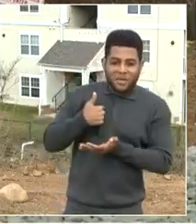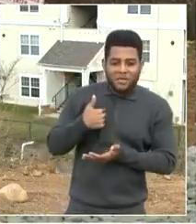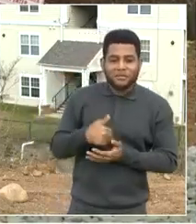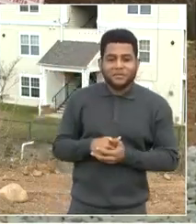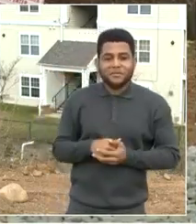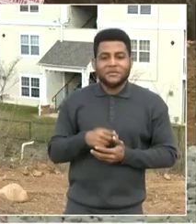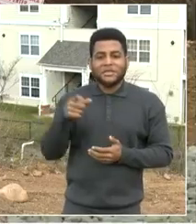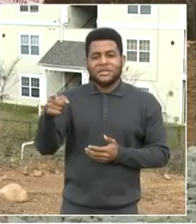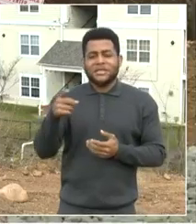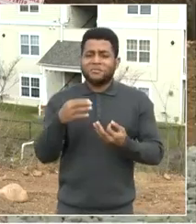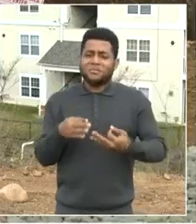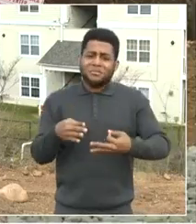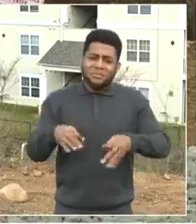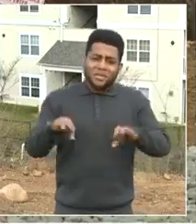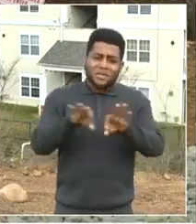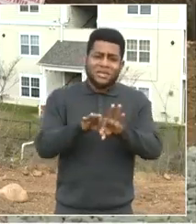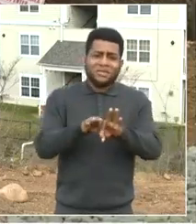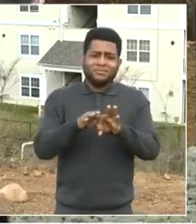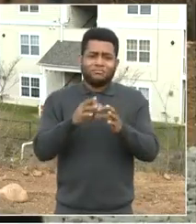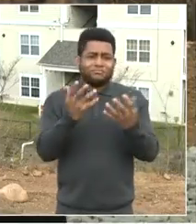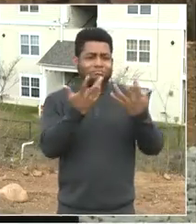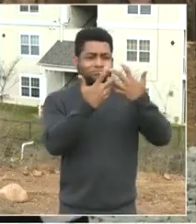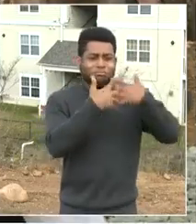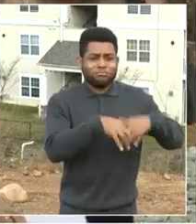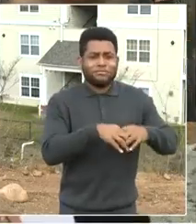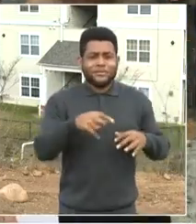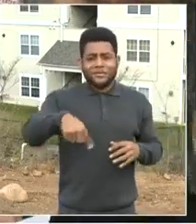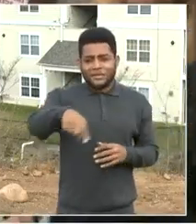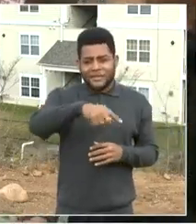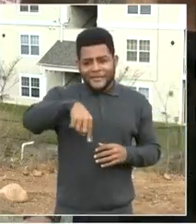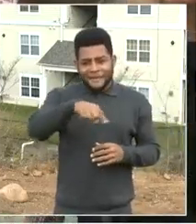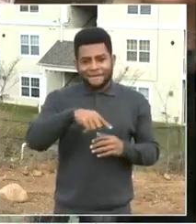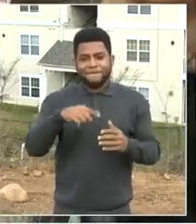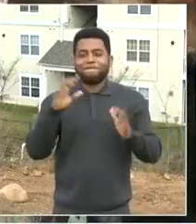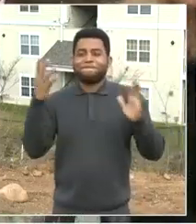having this all happen. So, Joe Laments.